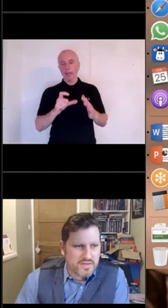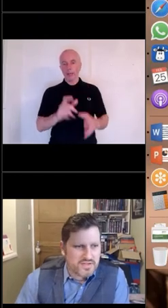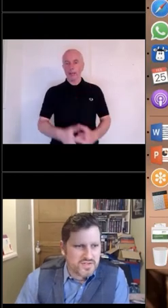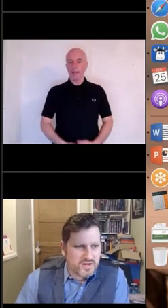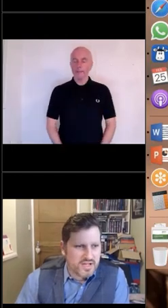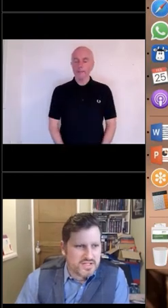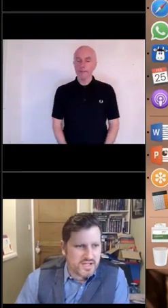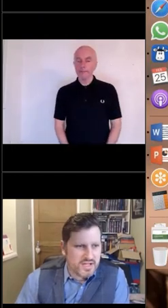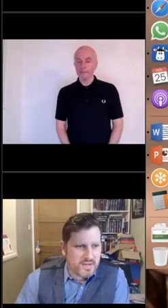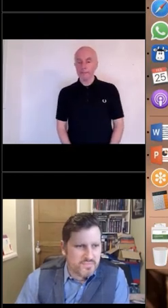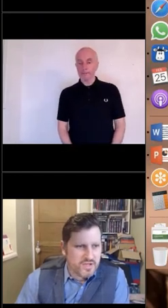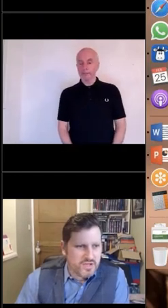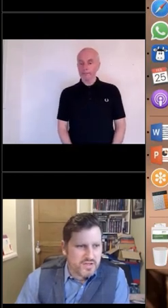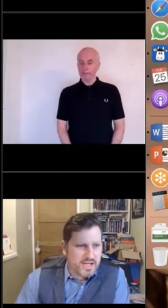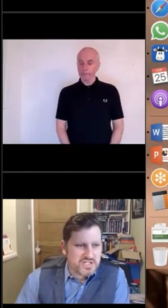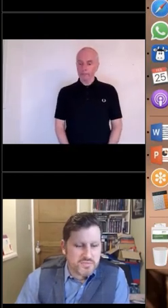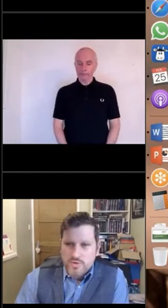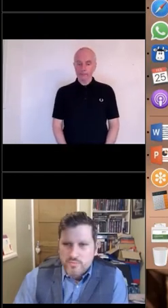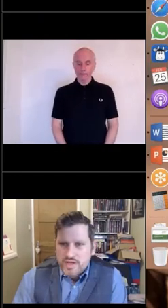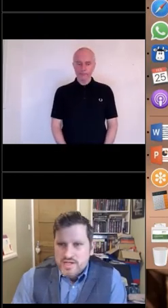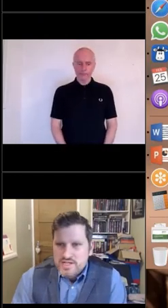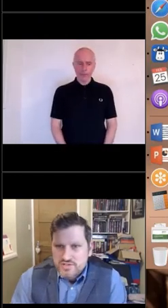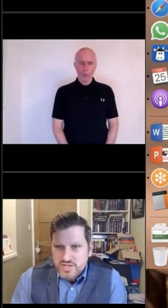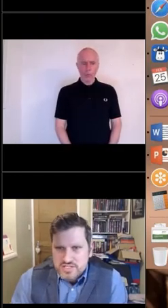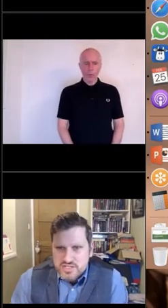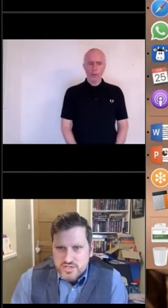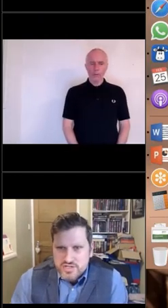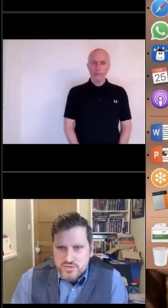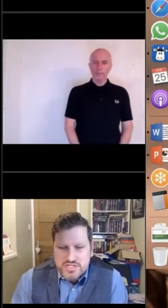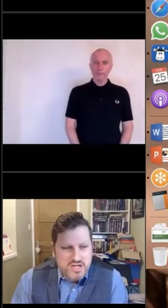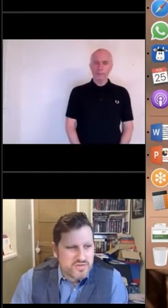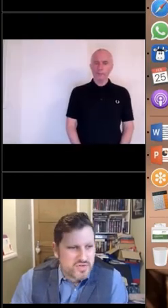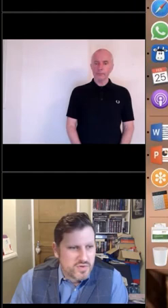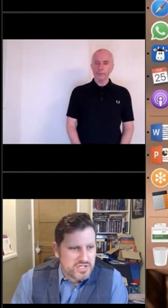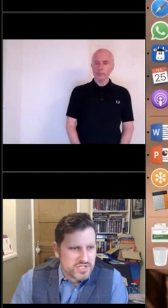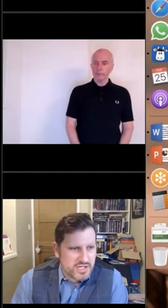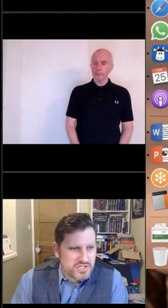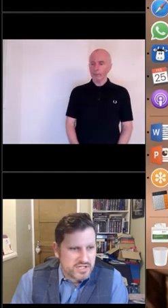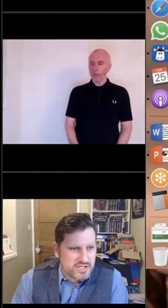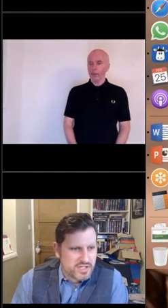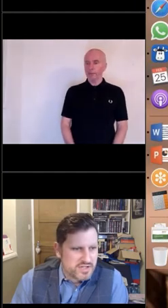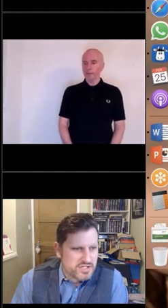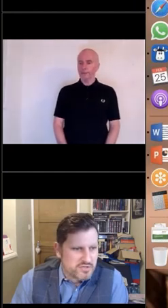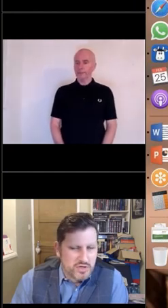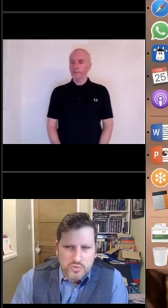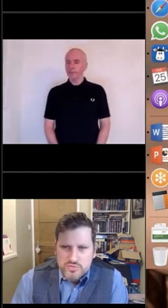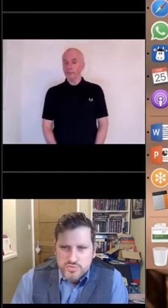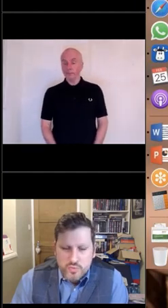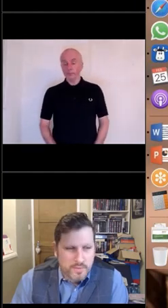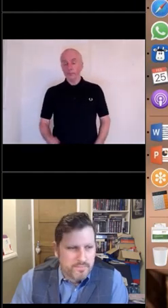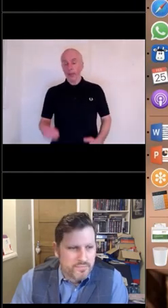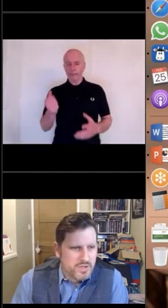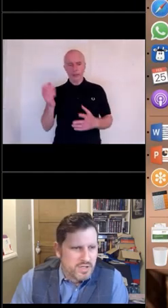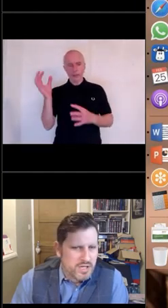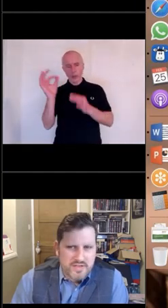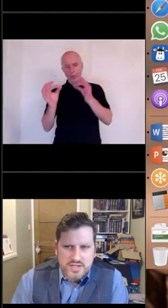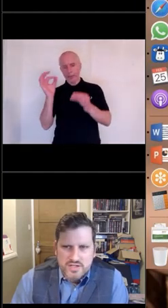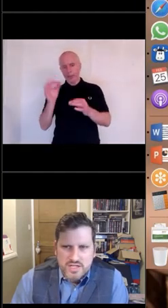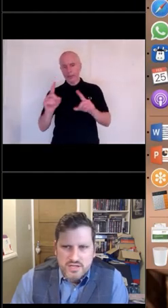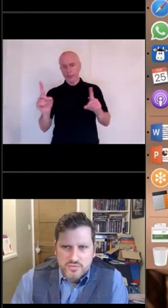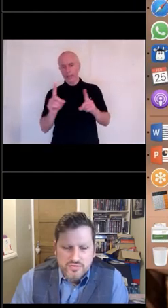Thank you, Alan. That's great. Actually, well, that leads on nicely to a materials question, actually. So it is the penultimate one.